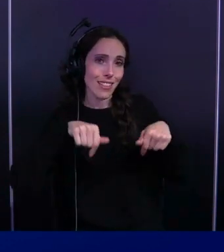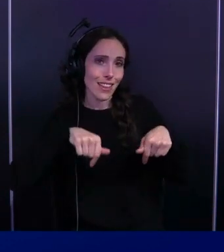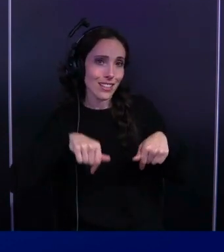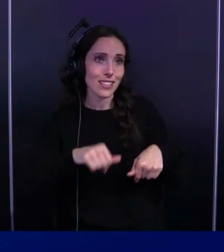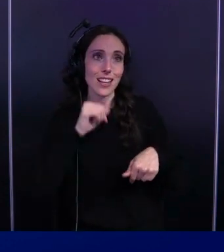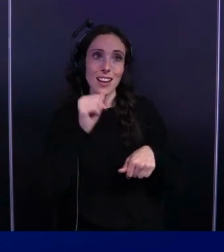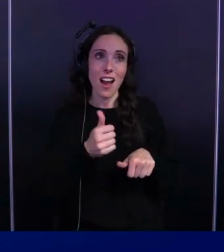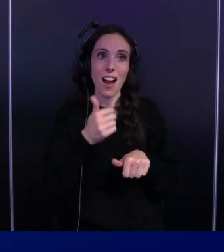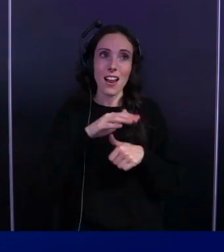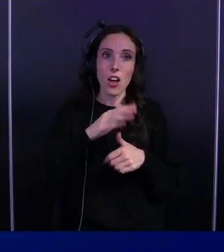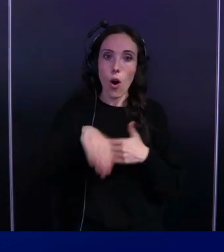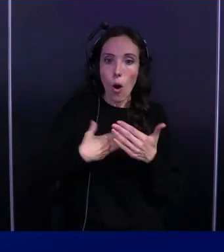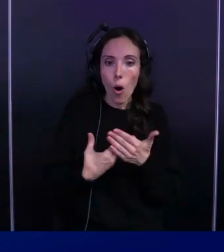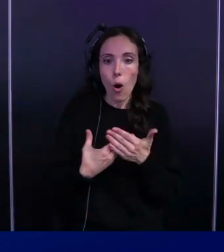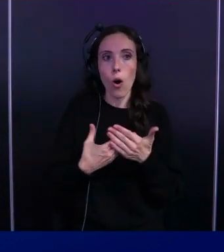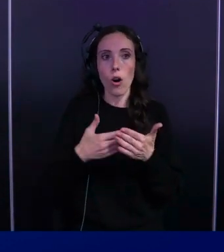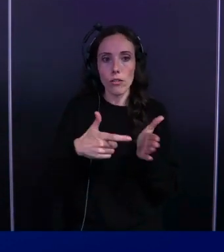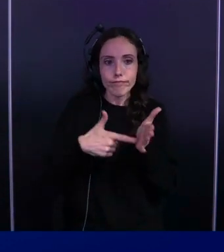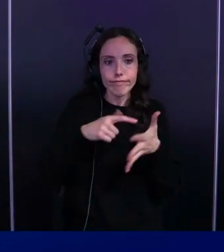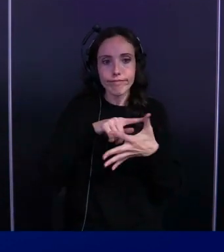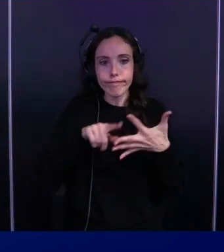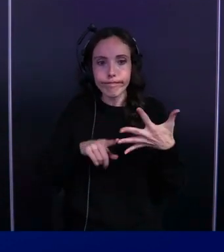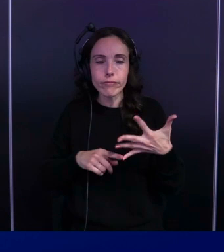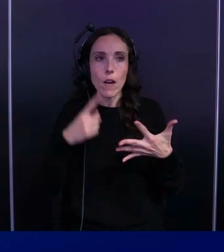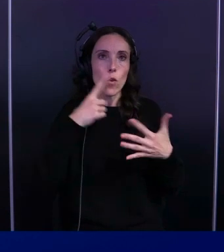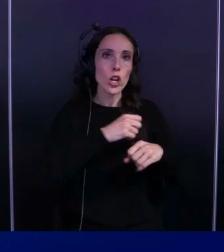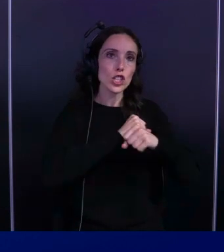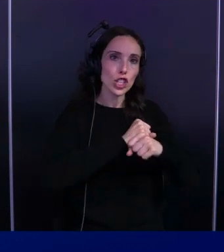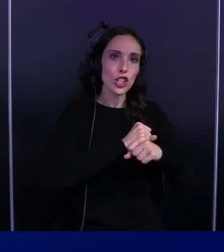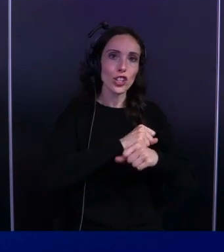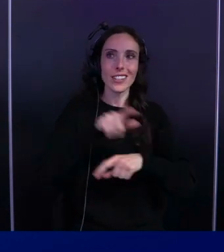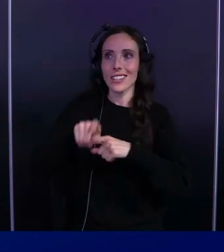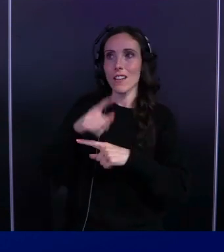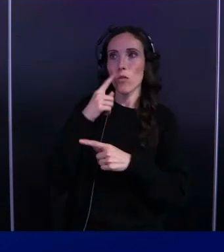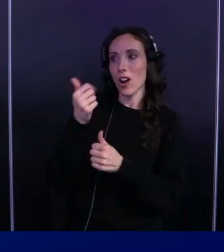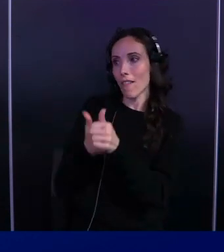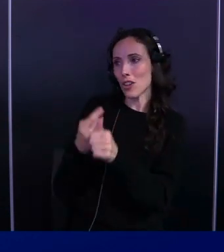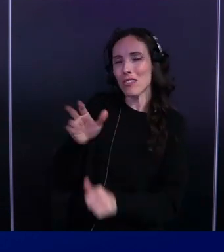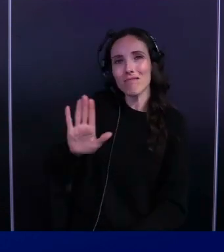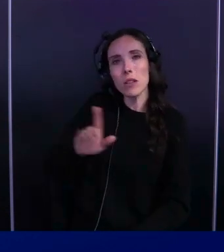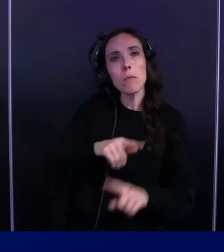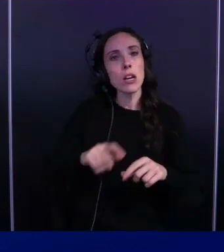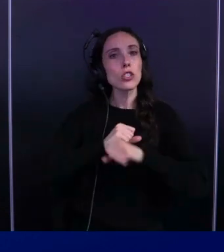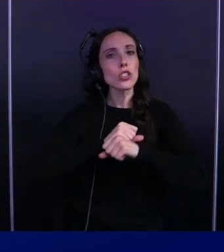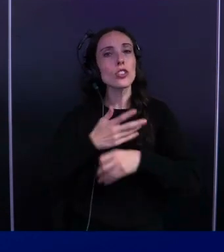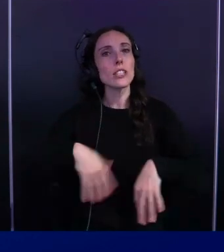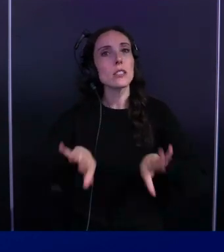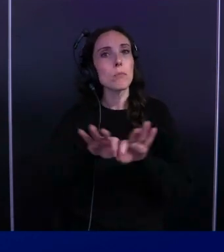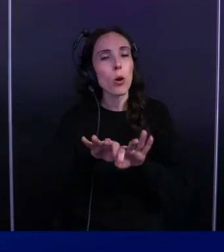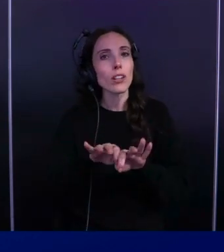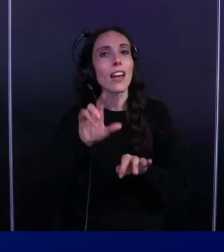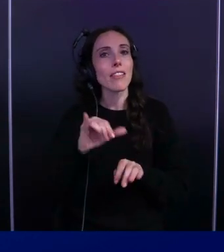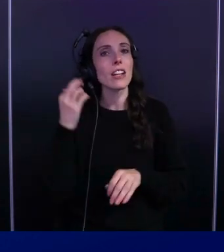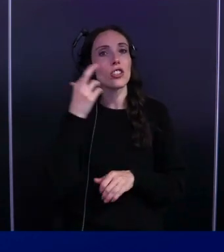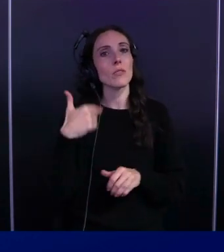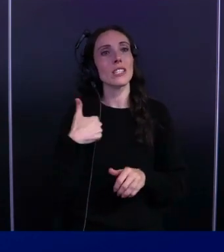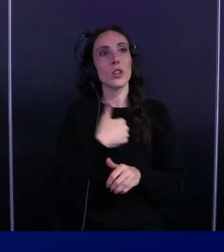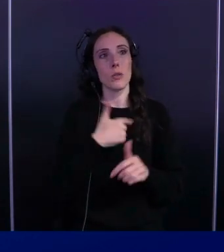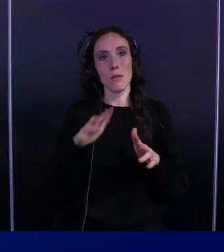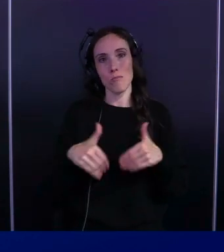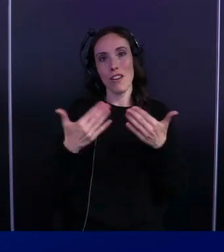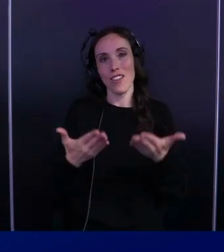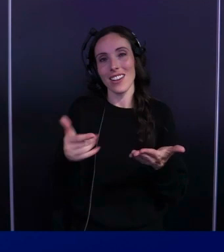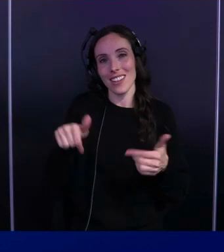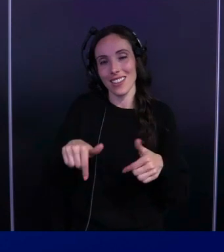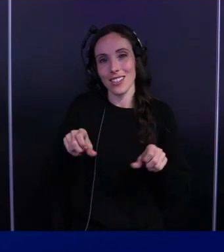of security is needed by everybody, but security is super important, and that's why we provide a certain baseline to customers as well.